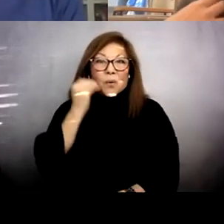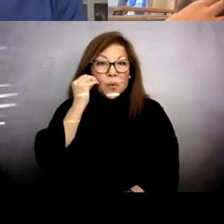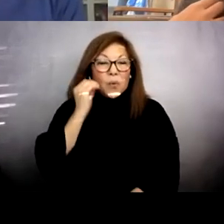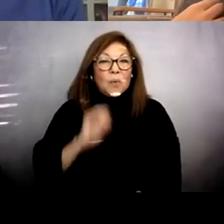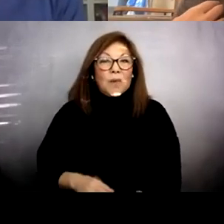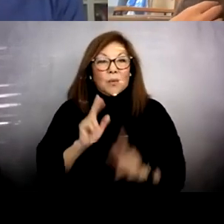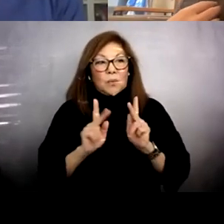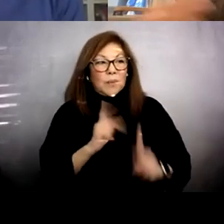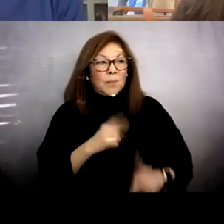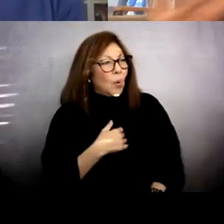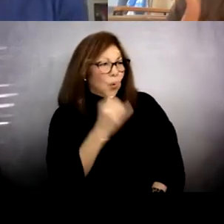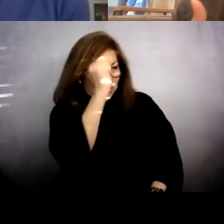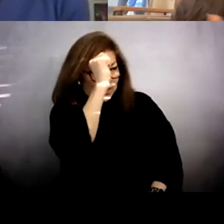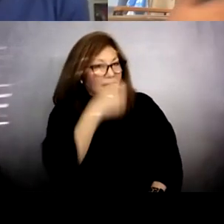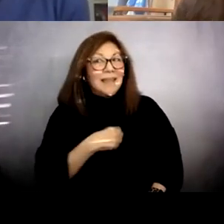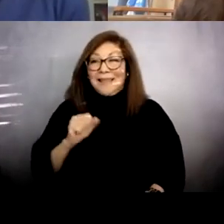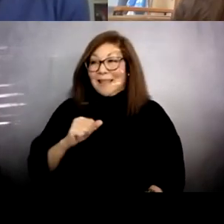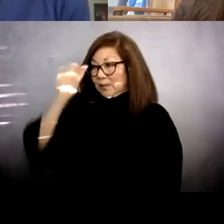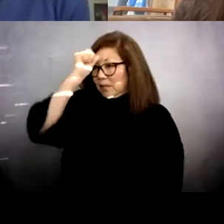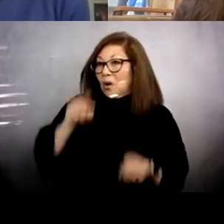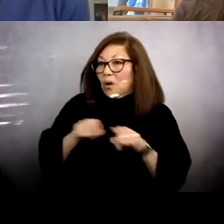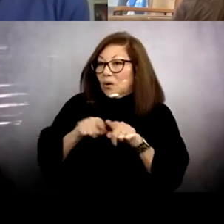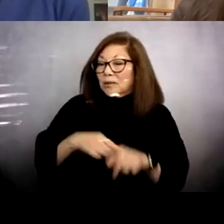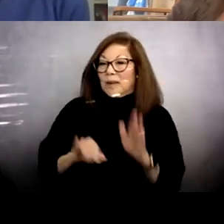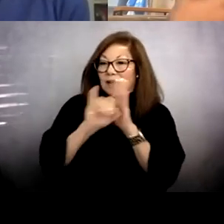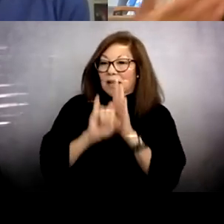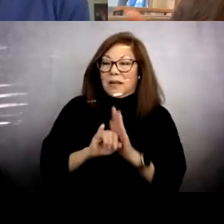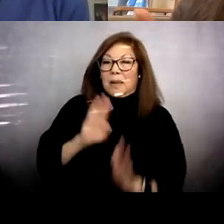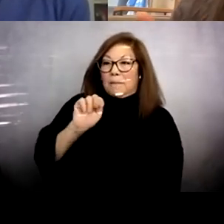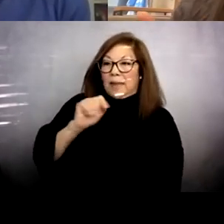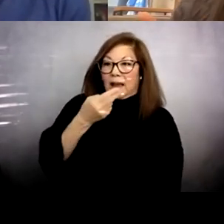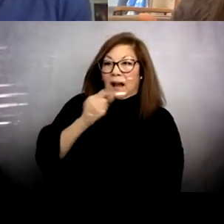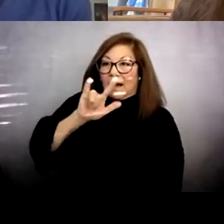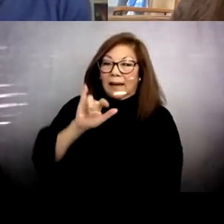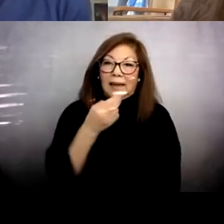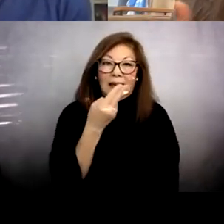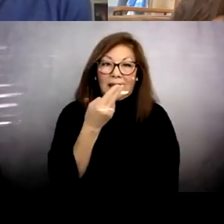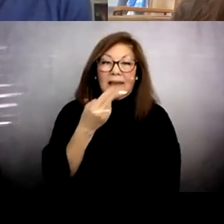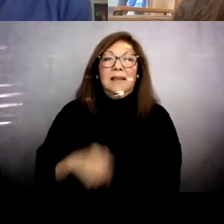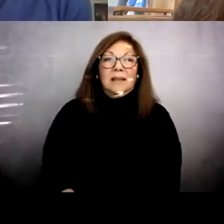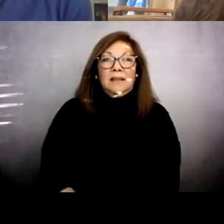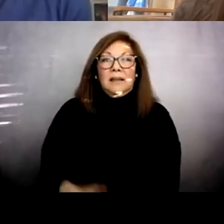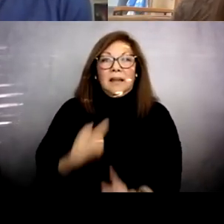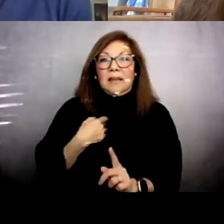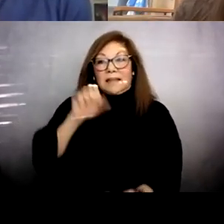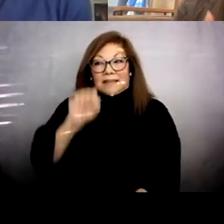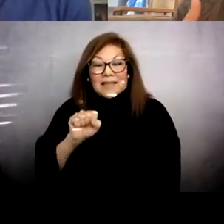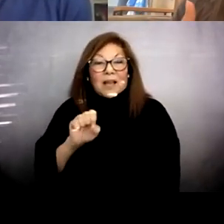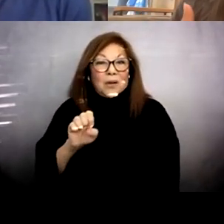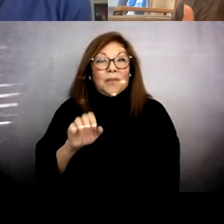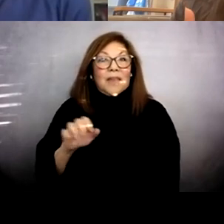people are like, oh, you're Indian, I'm like, yes, I'm Indian, but I also identify as Bengali. I also identify, you know, generally as South Asian. I